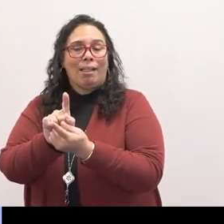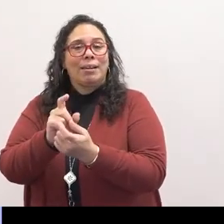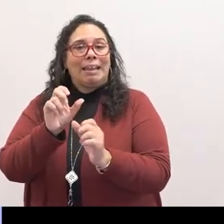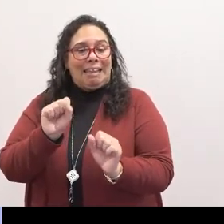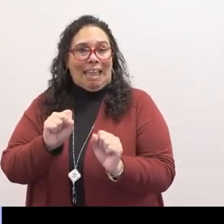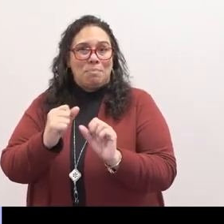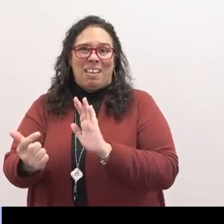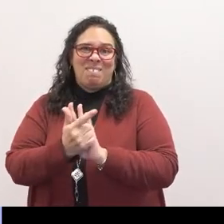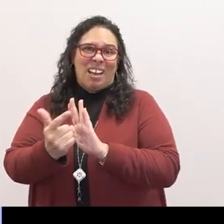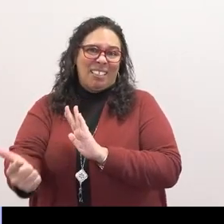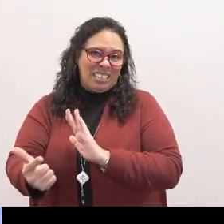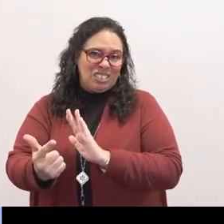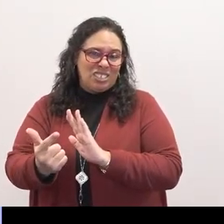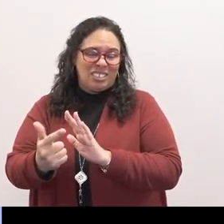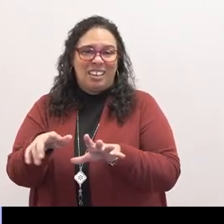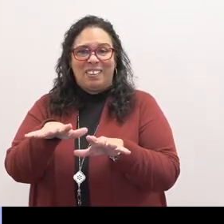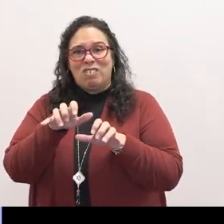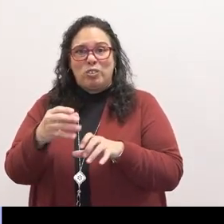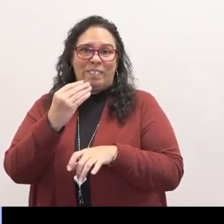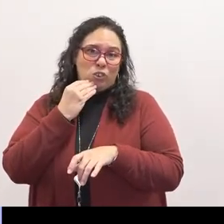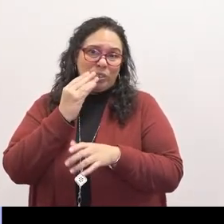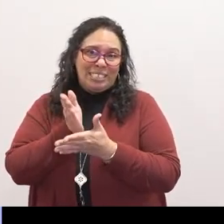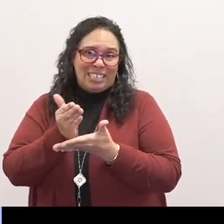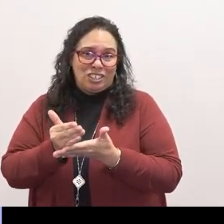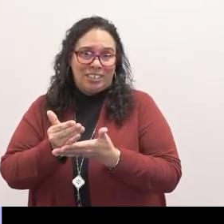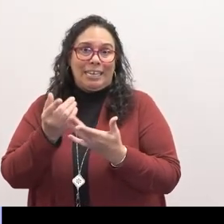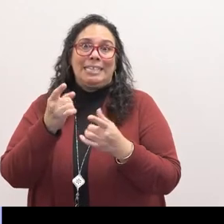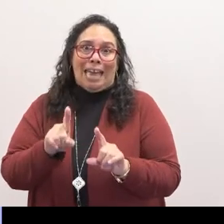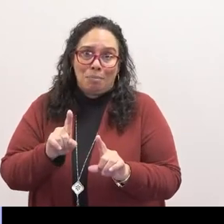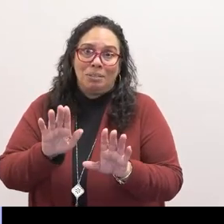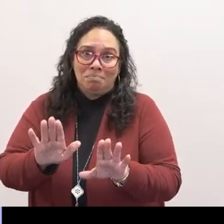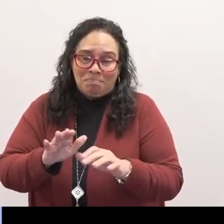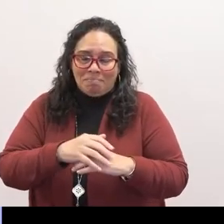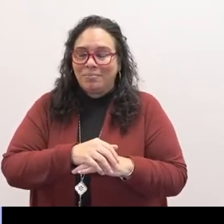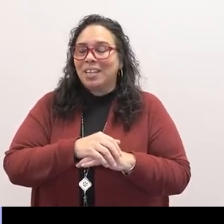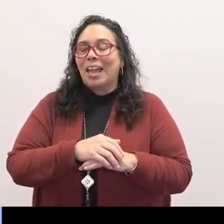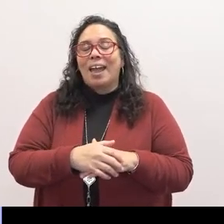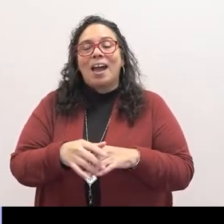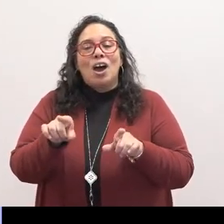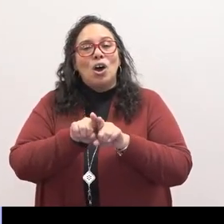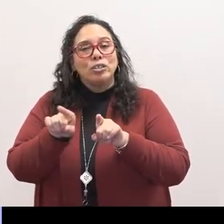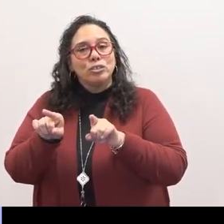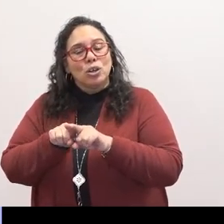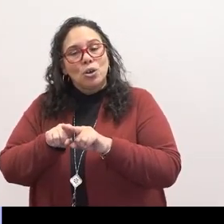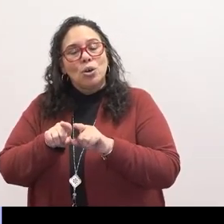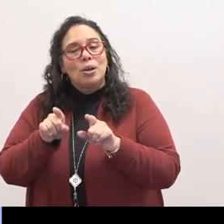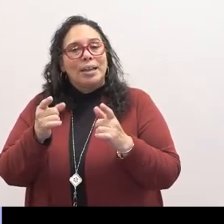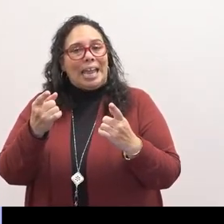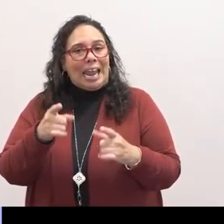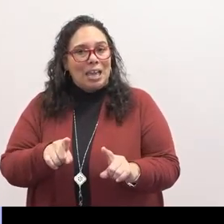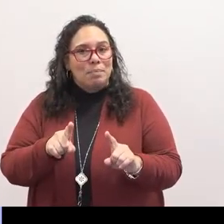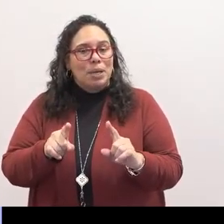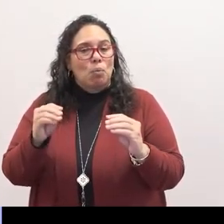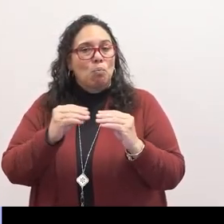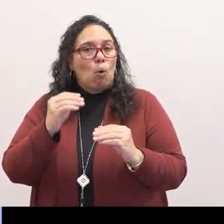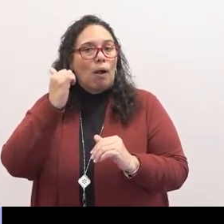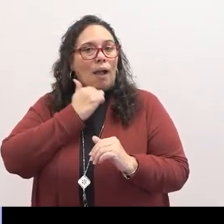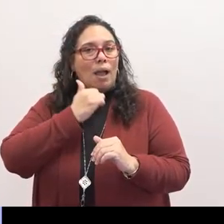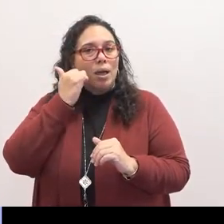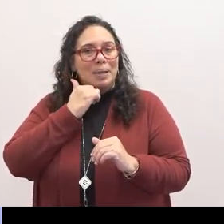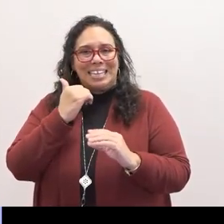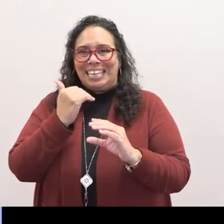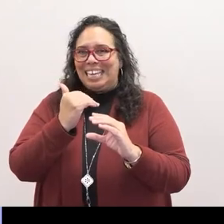Act violation in the frozen food section. It has happened, actually. And also it can happen more commonly by